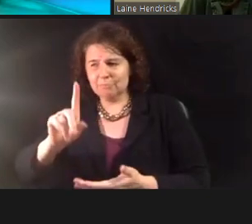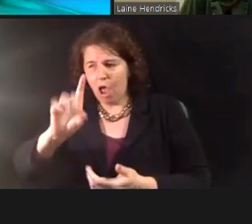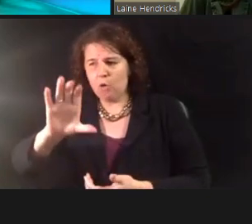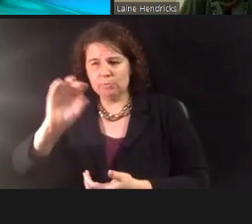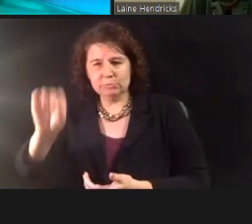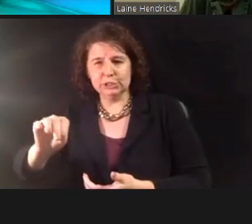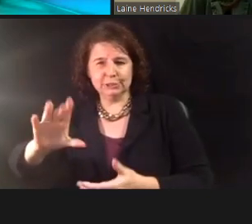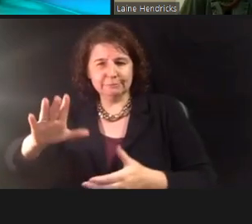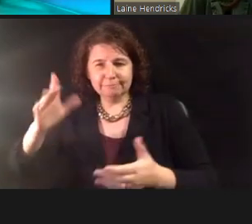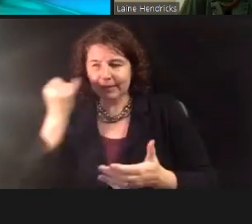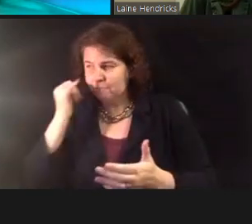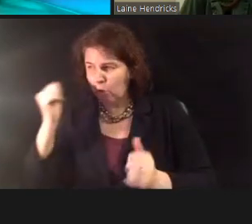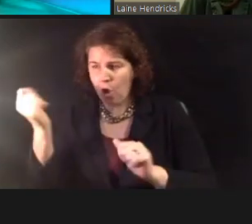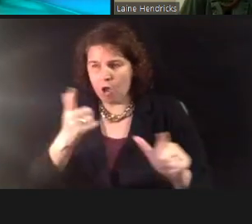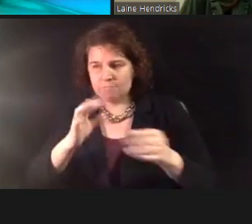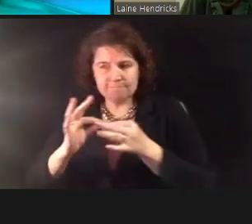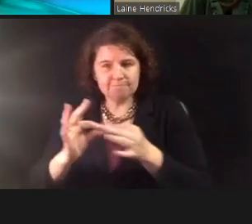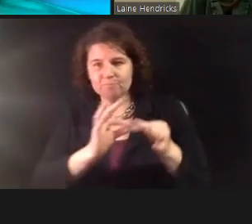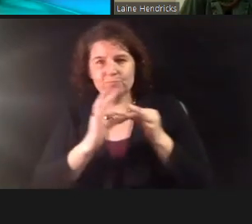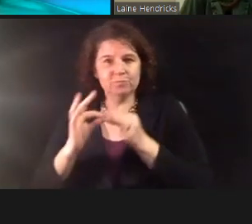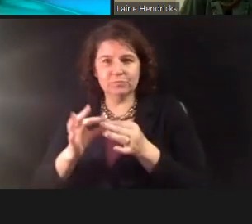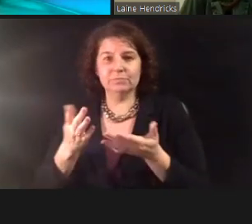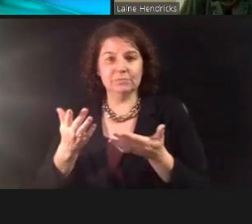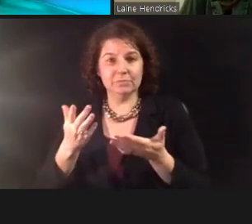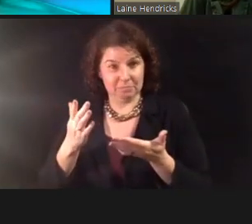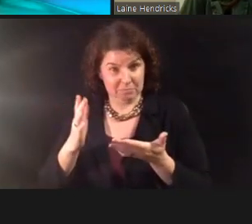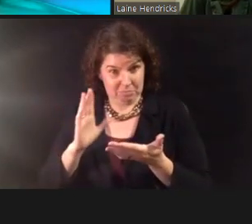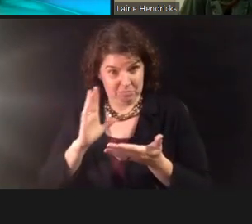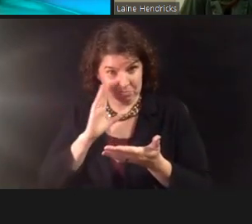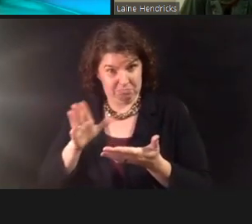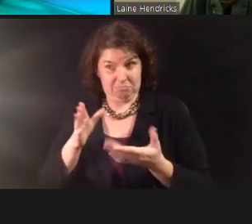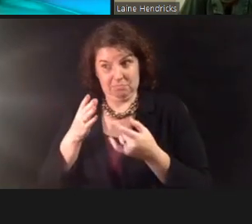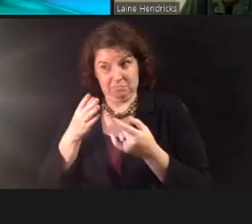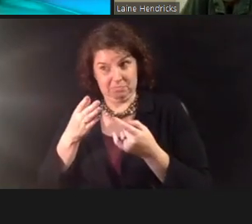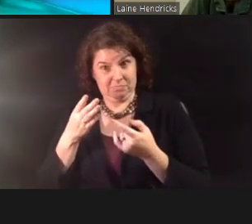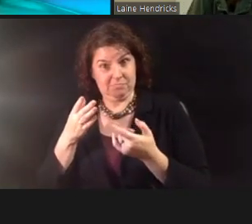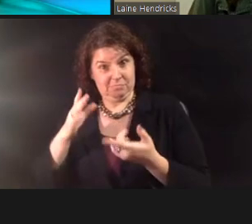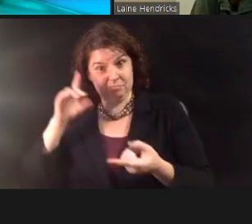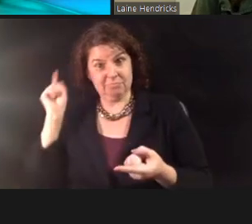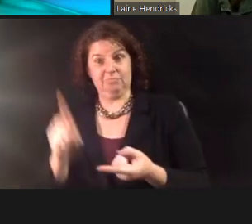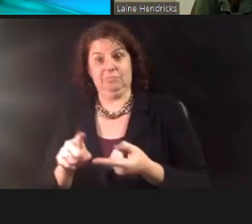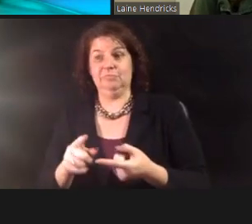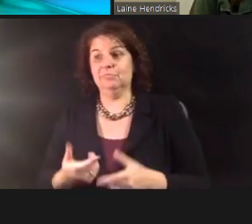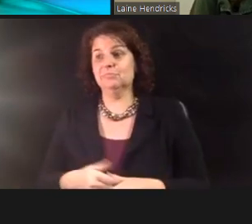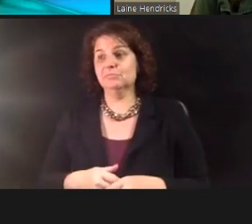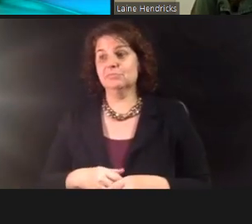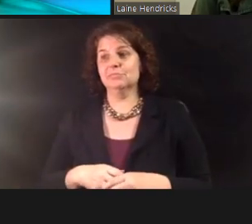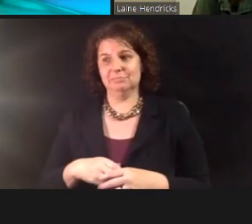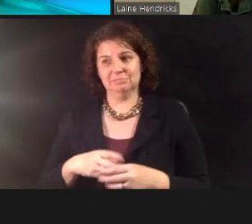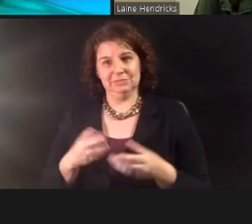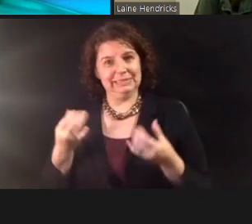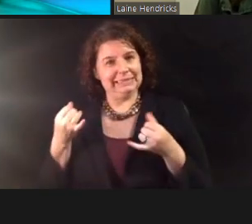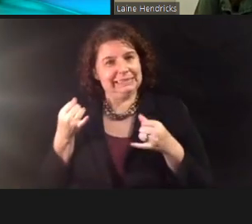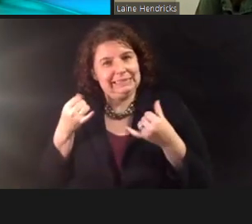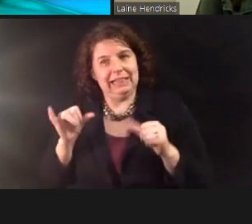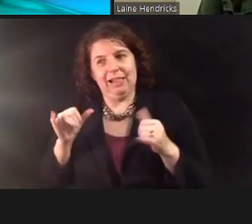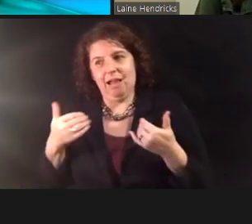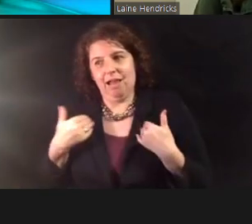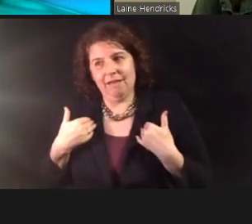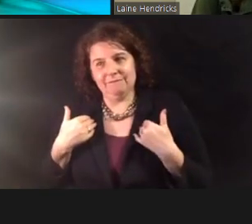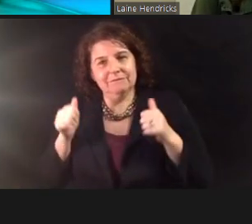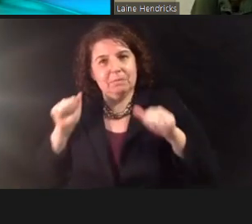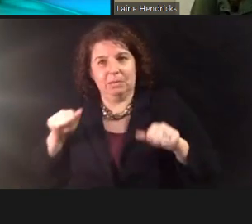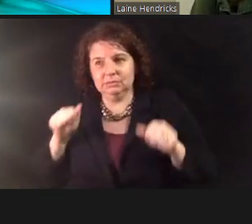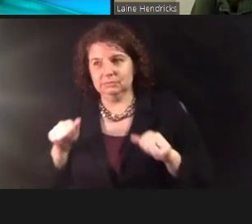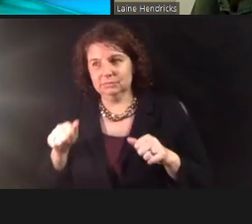your face and you're closer by, or if someone sneezes while they have their mask on, there's still a chance that some of the virus would go. Think about the way we